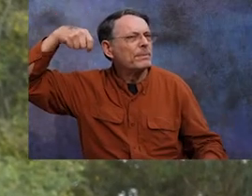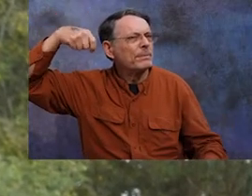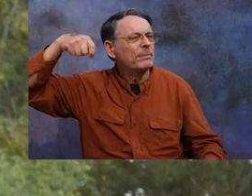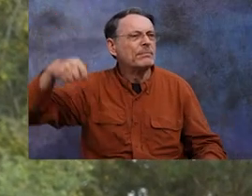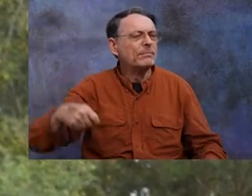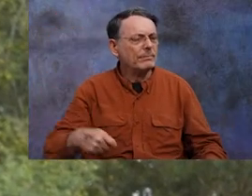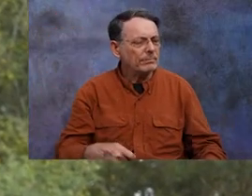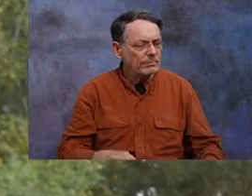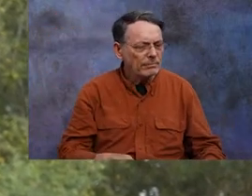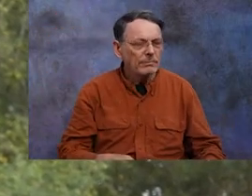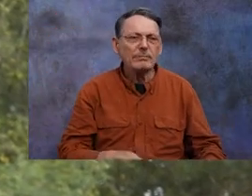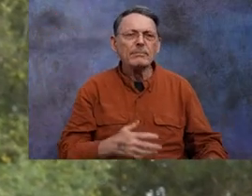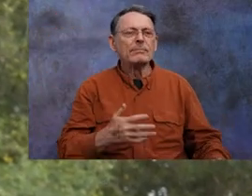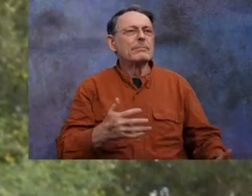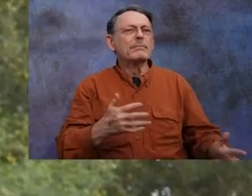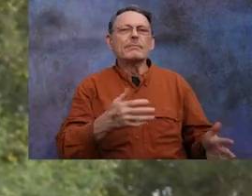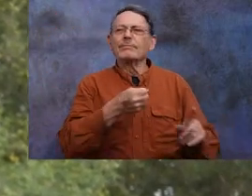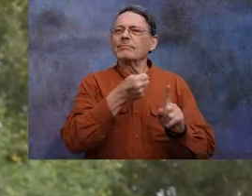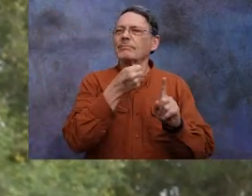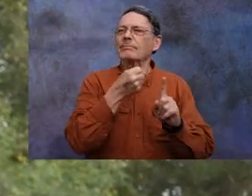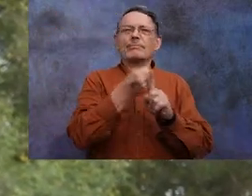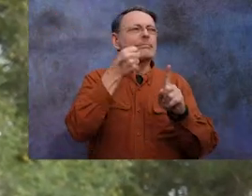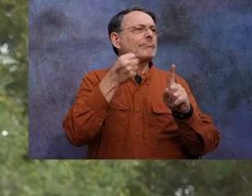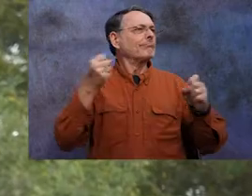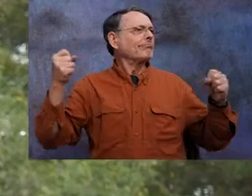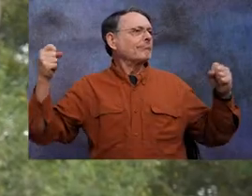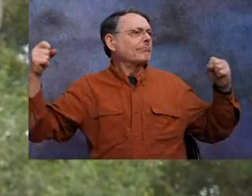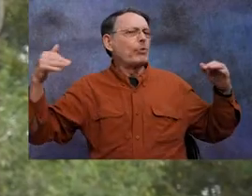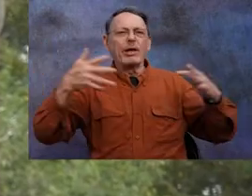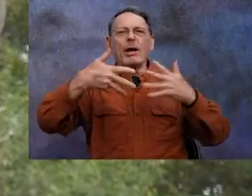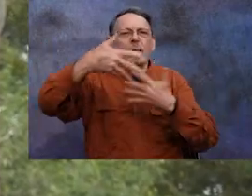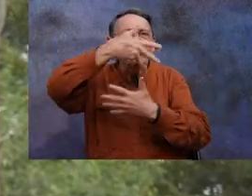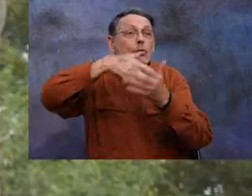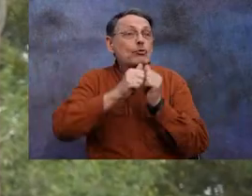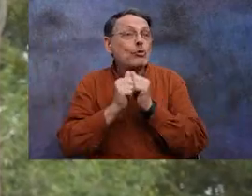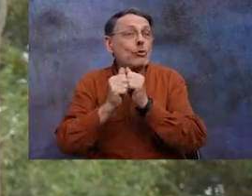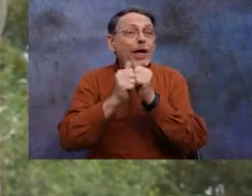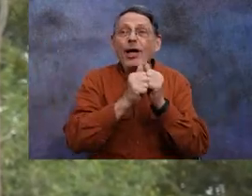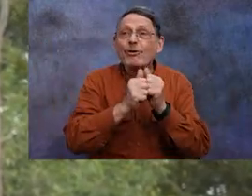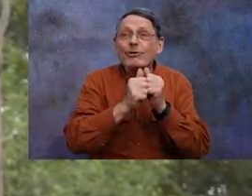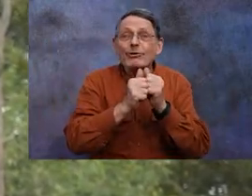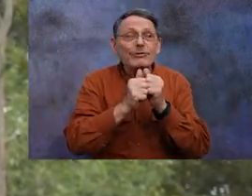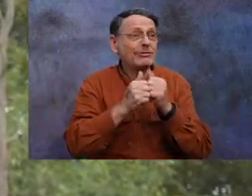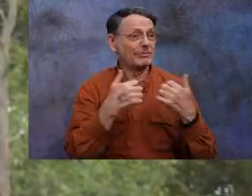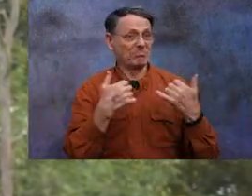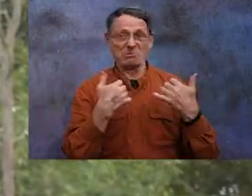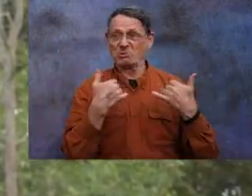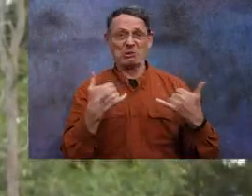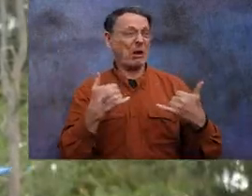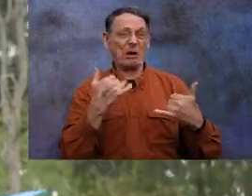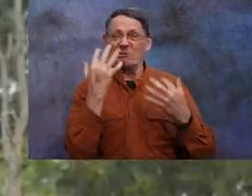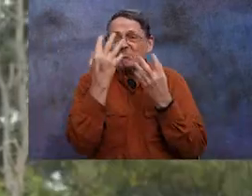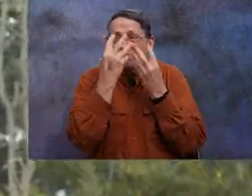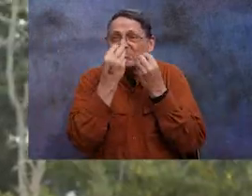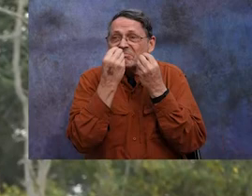How fortuitous it is that we gather today on this glorious day out in nature. In